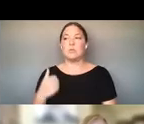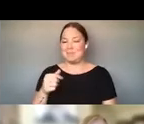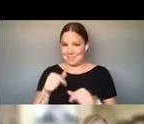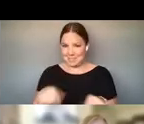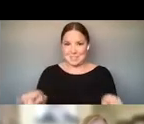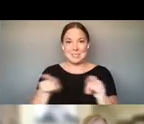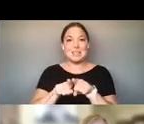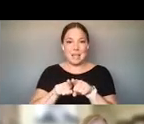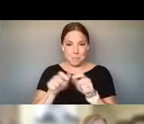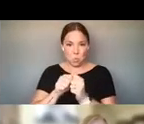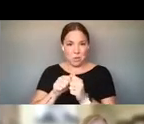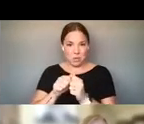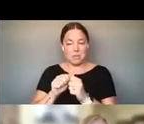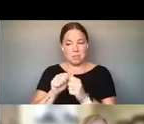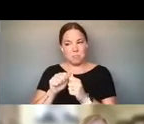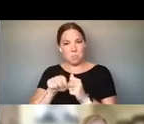reimbursement basis.